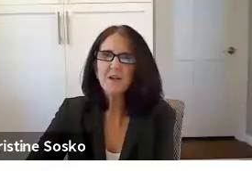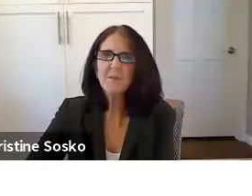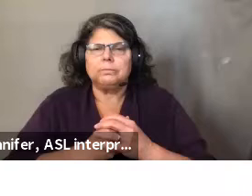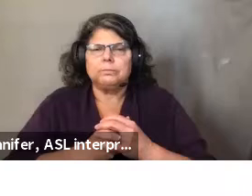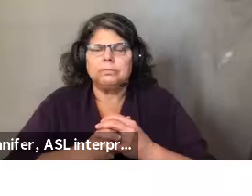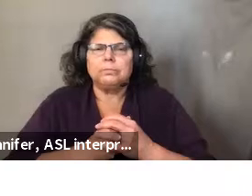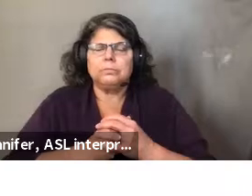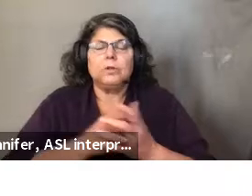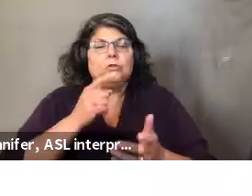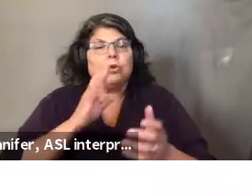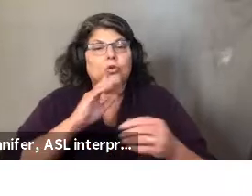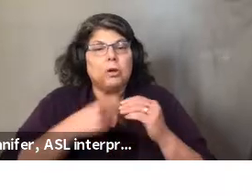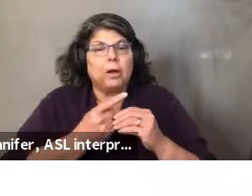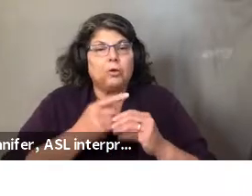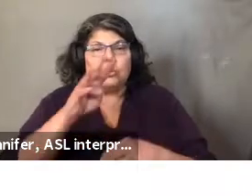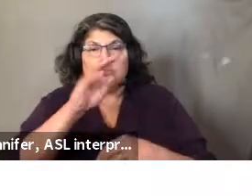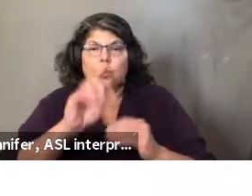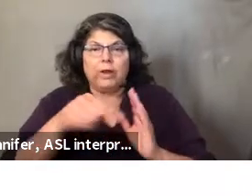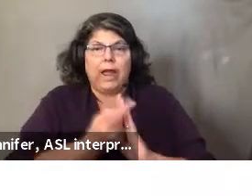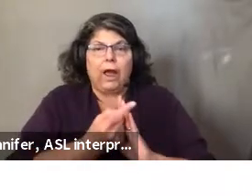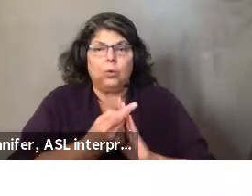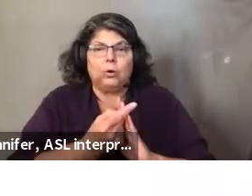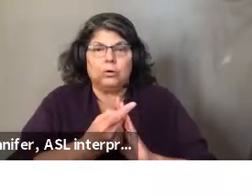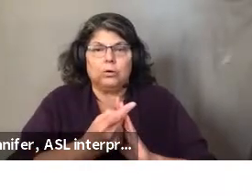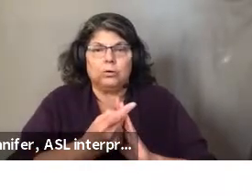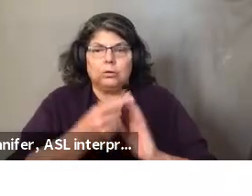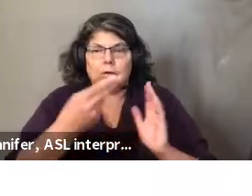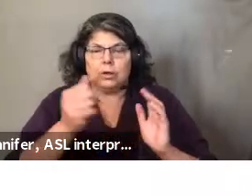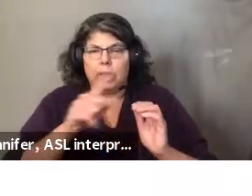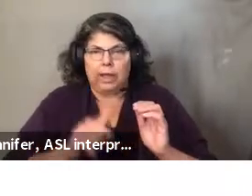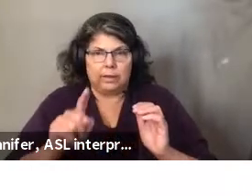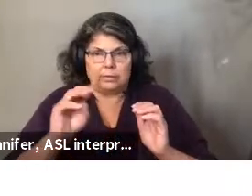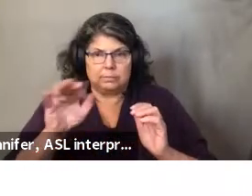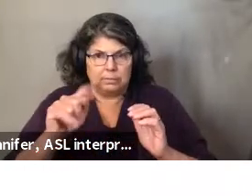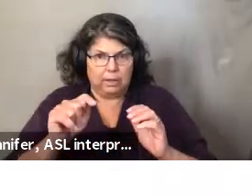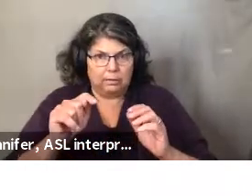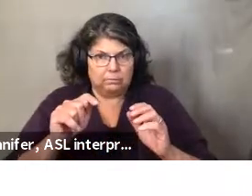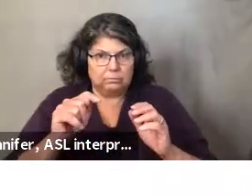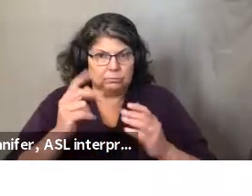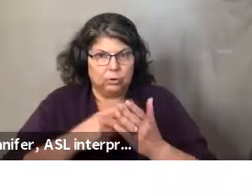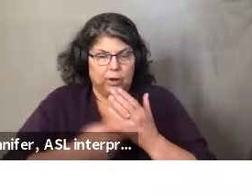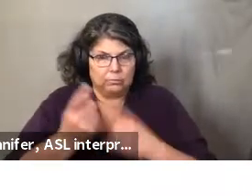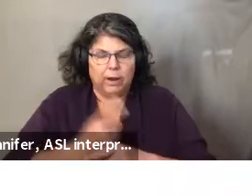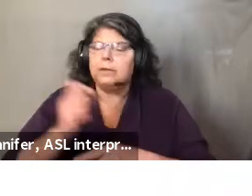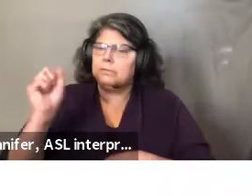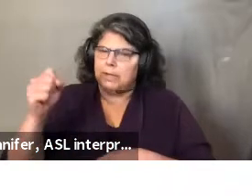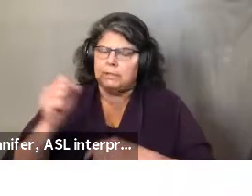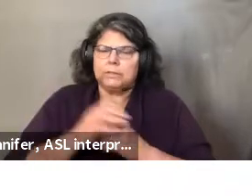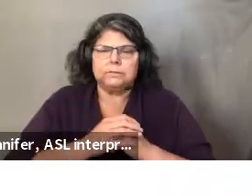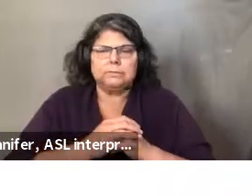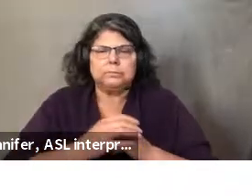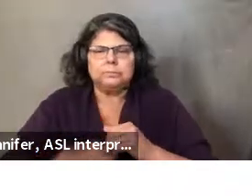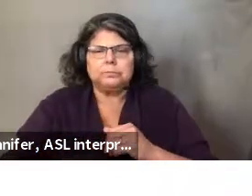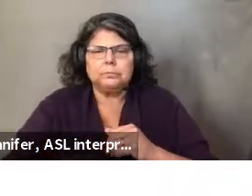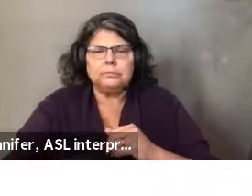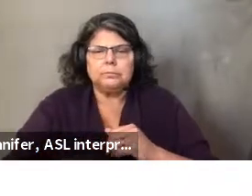So you're talking about the 40-hour HAZWOPER. Is that correct, Bruce? Yes. Okay. We have